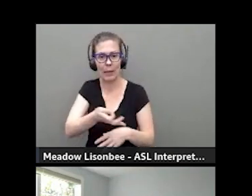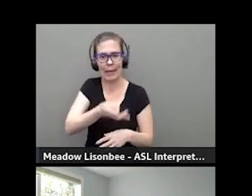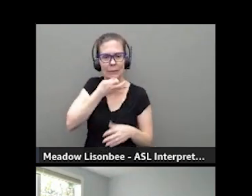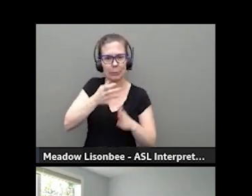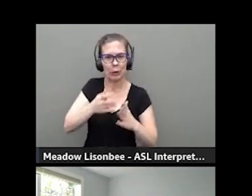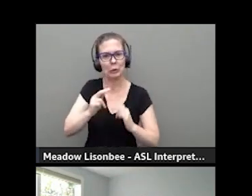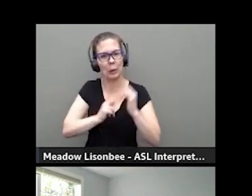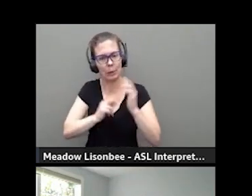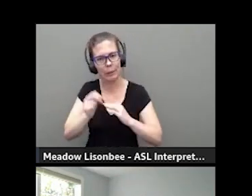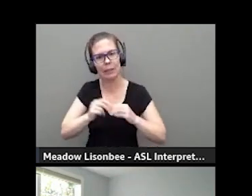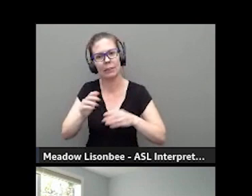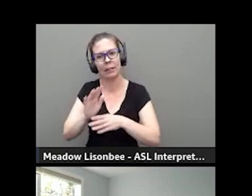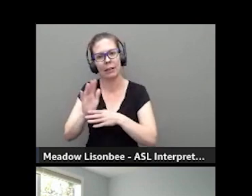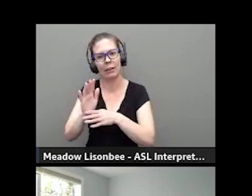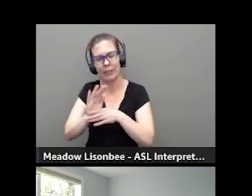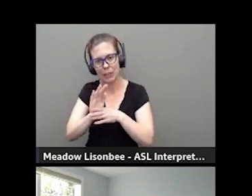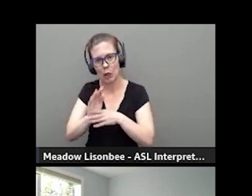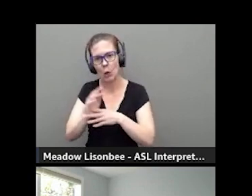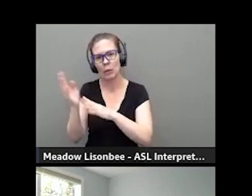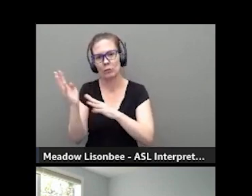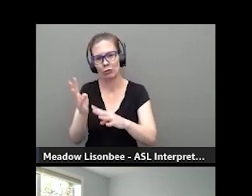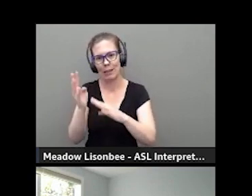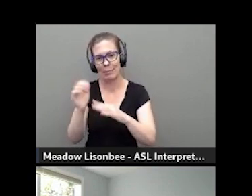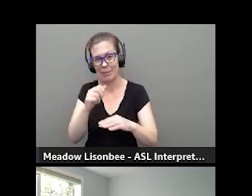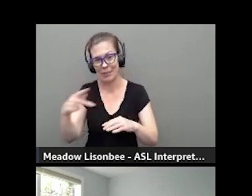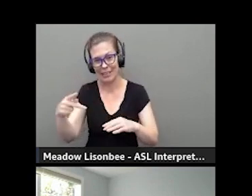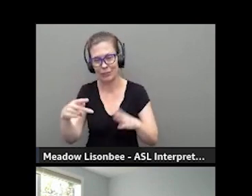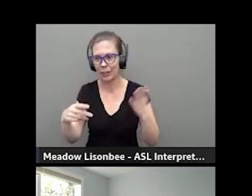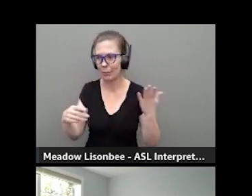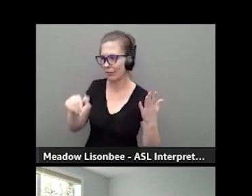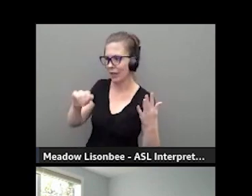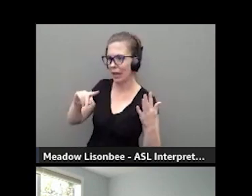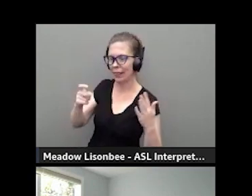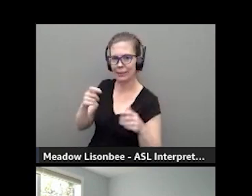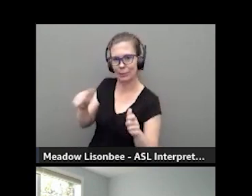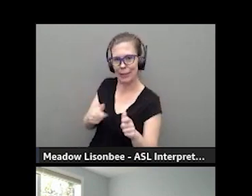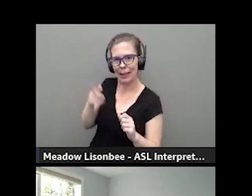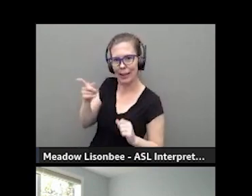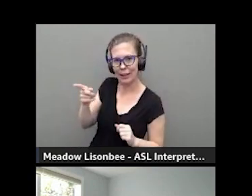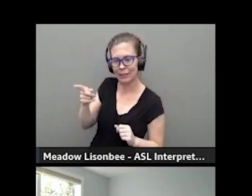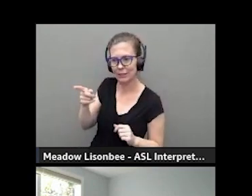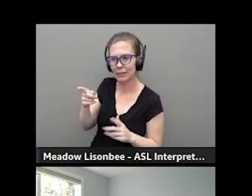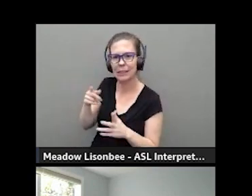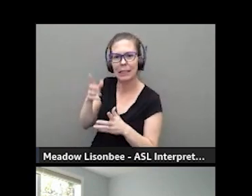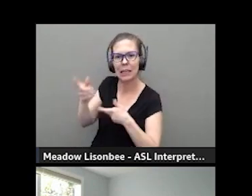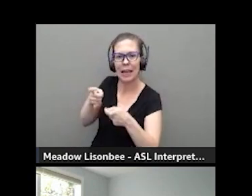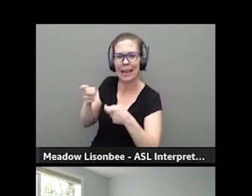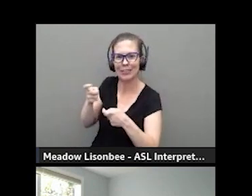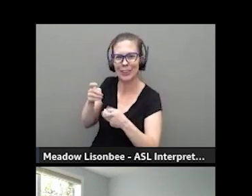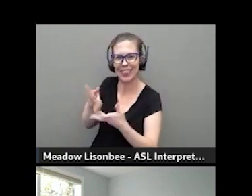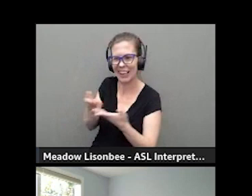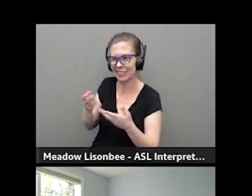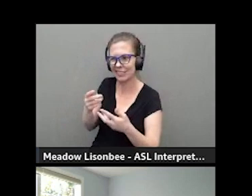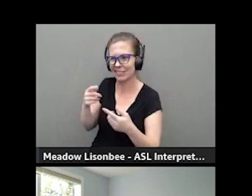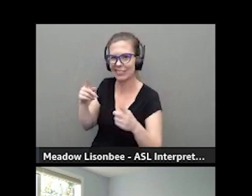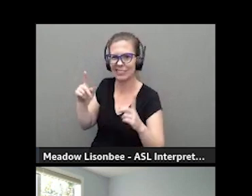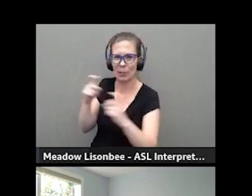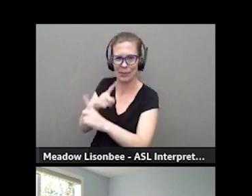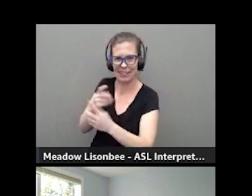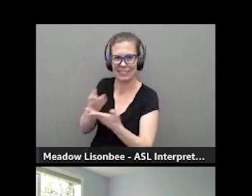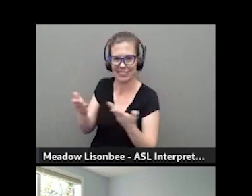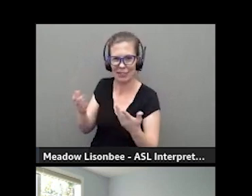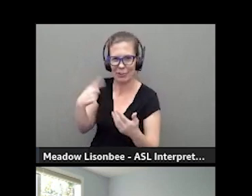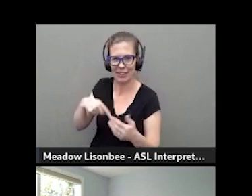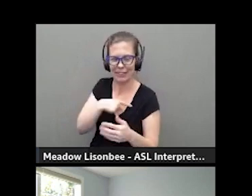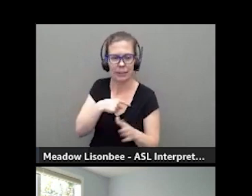video streaming applications. I have 100%. People like Alex behind the scenes that can handle all that difficult stuff for us. I love